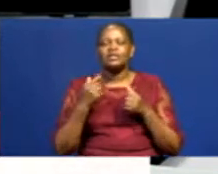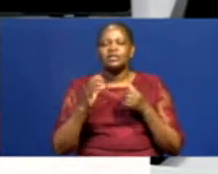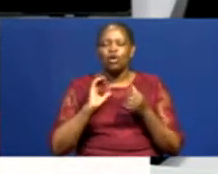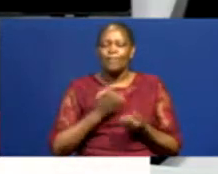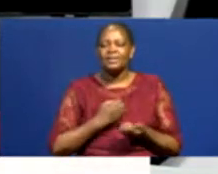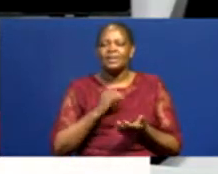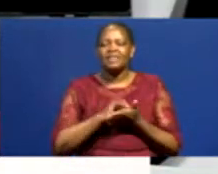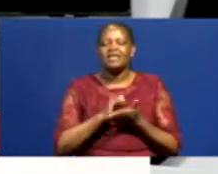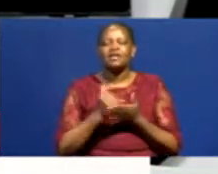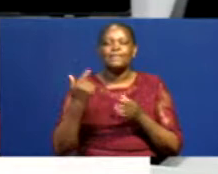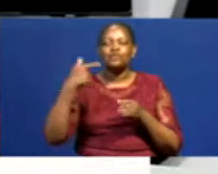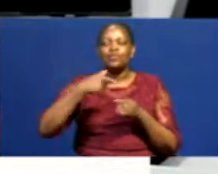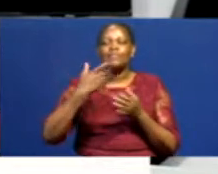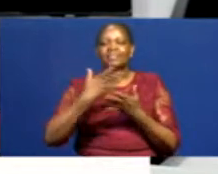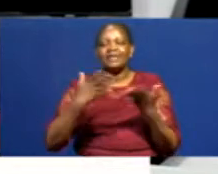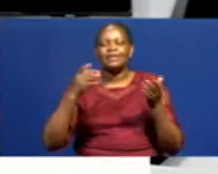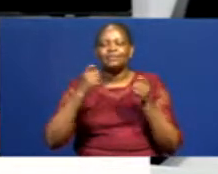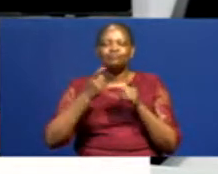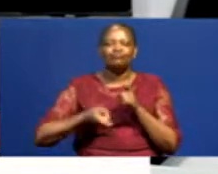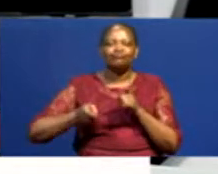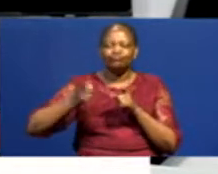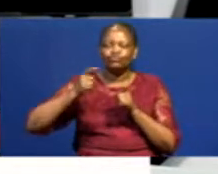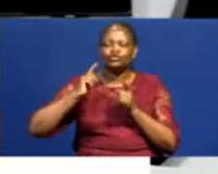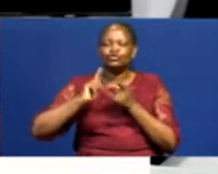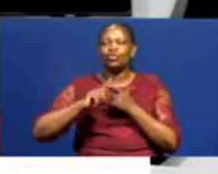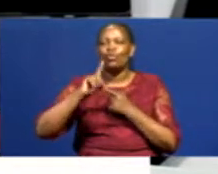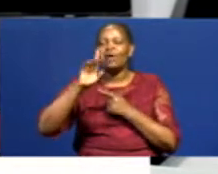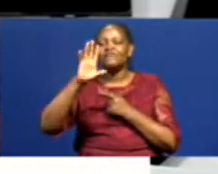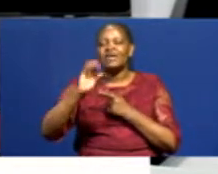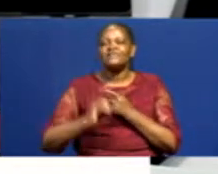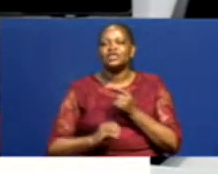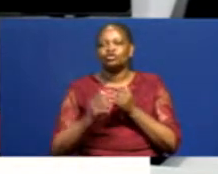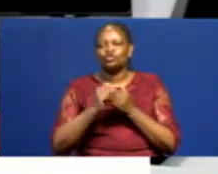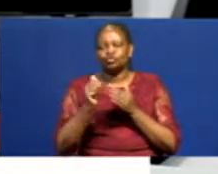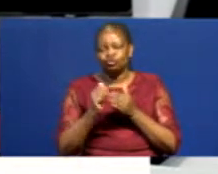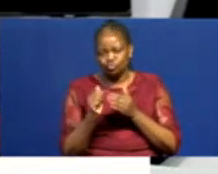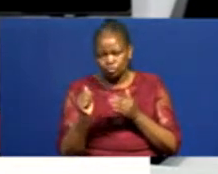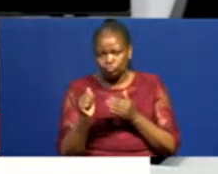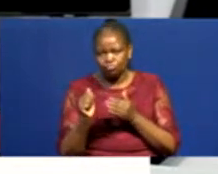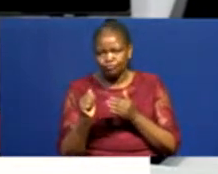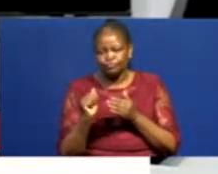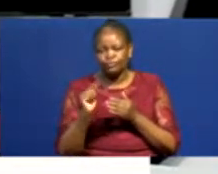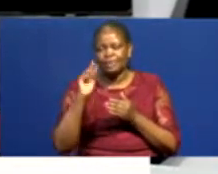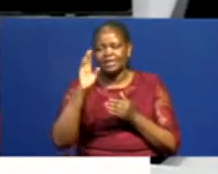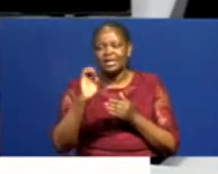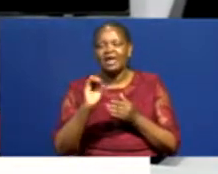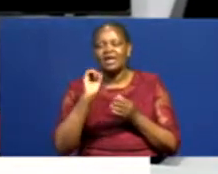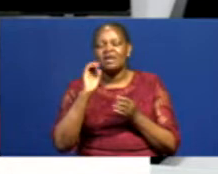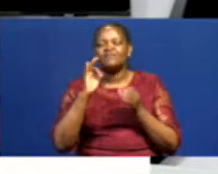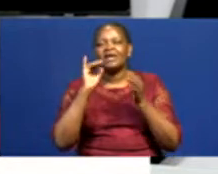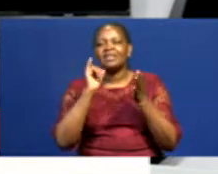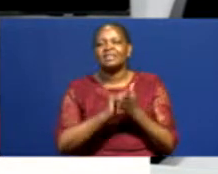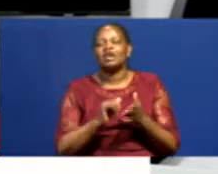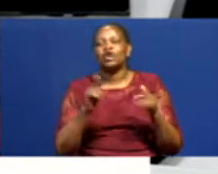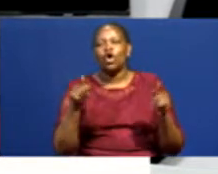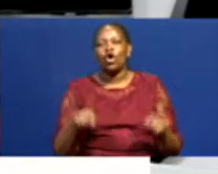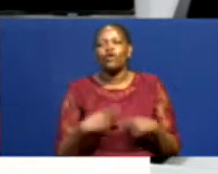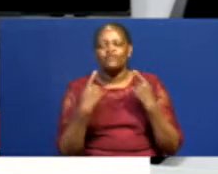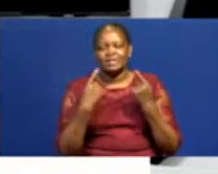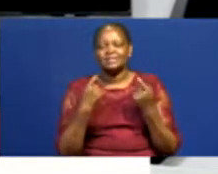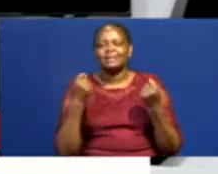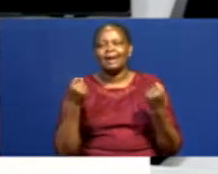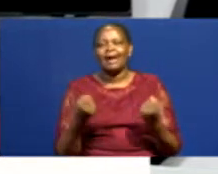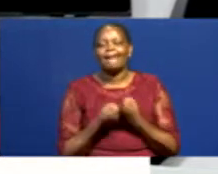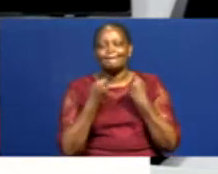product prices could rise to $150 per litre if that conflict that's taking place in the Gaza